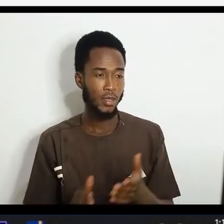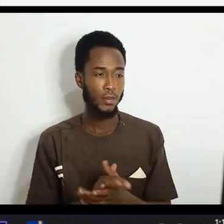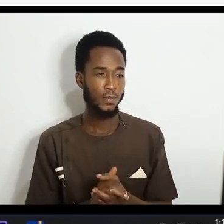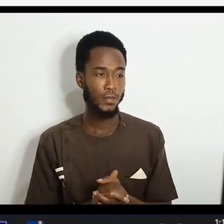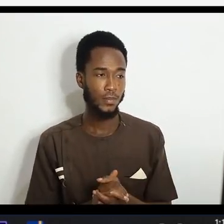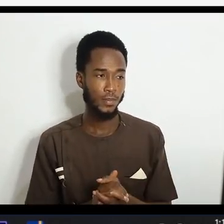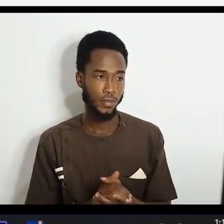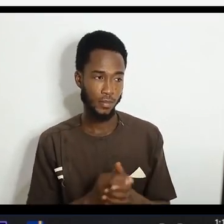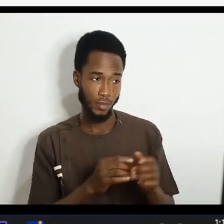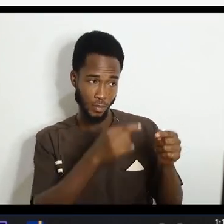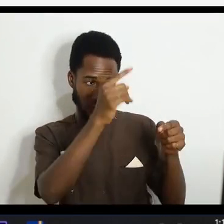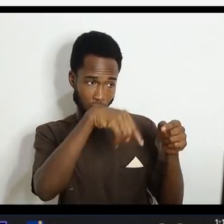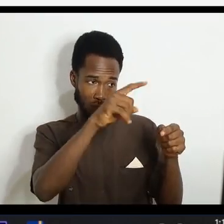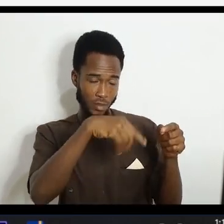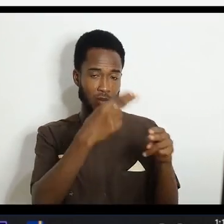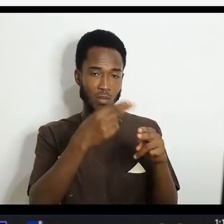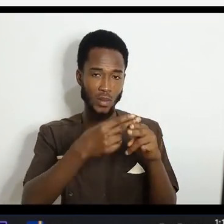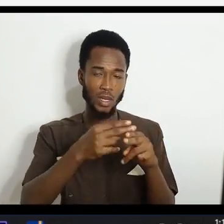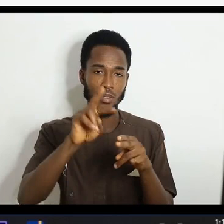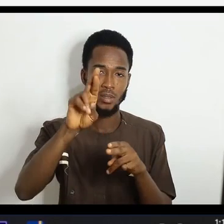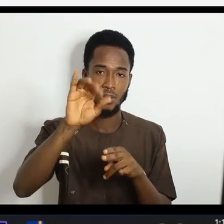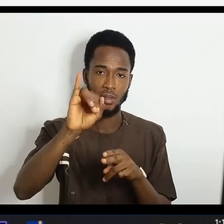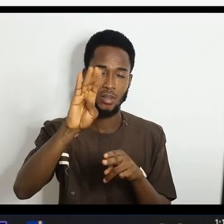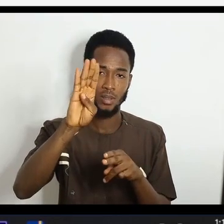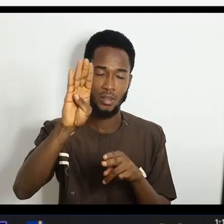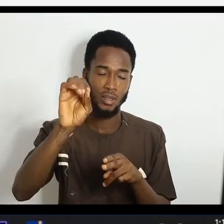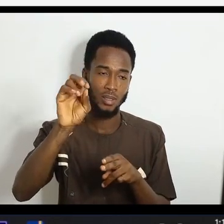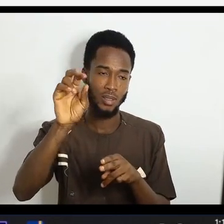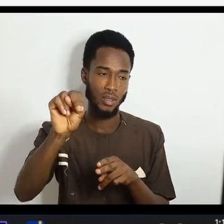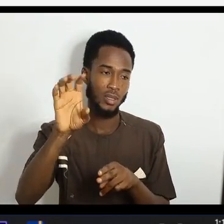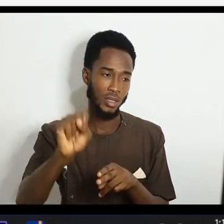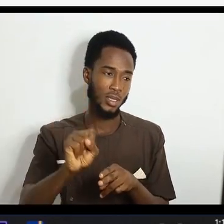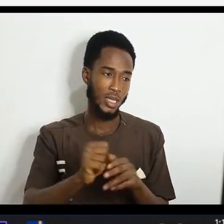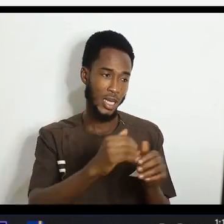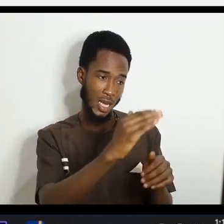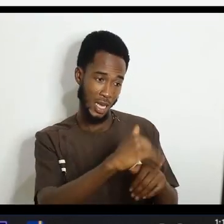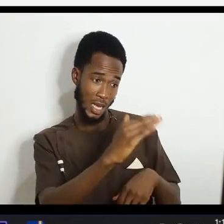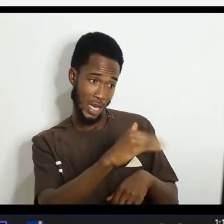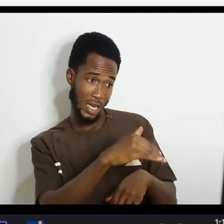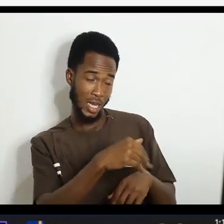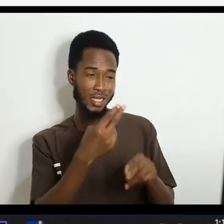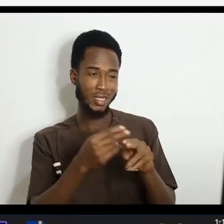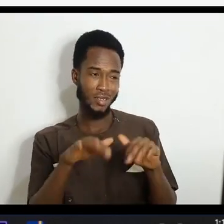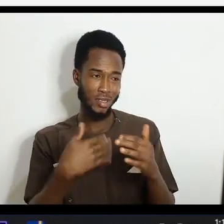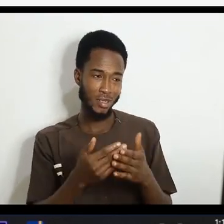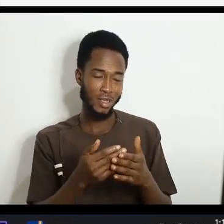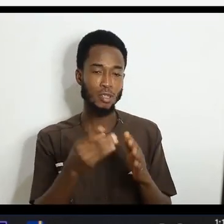And this line is called the ribbons, and here is called the document.